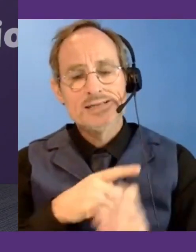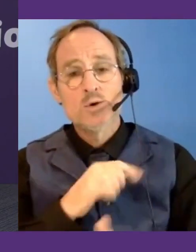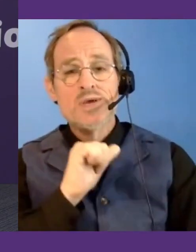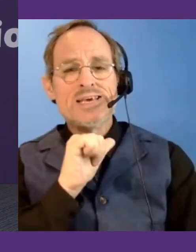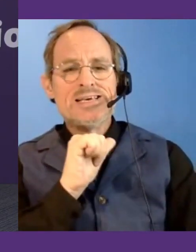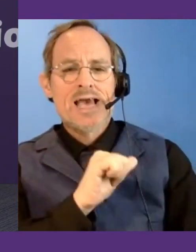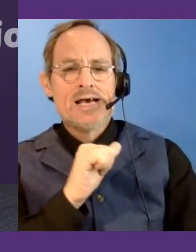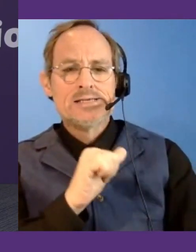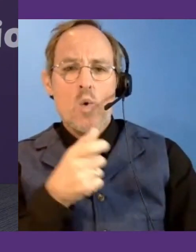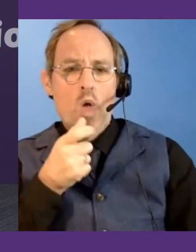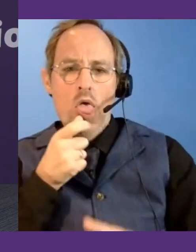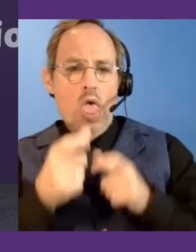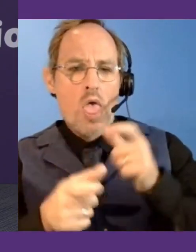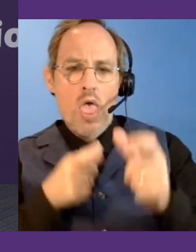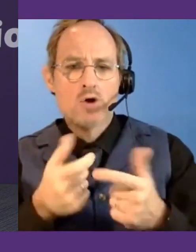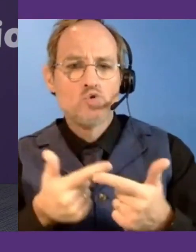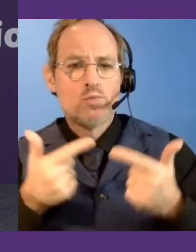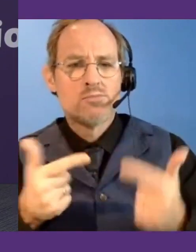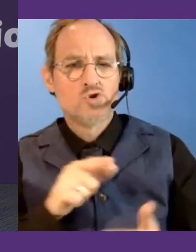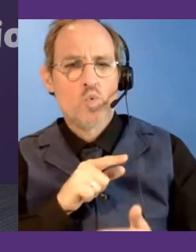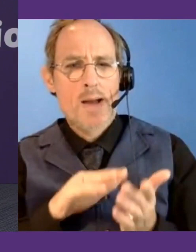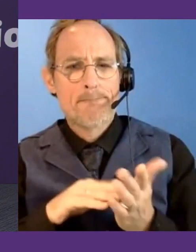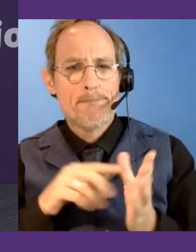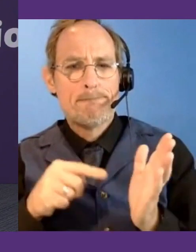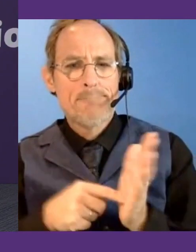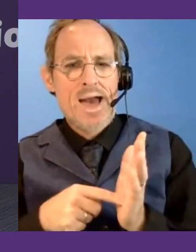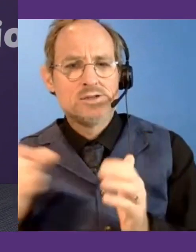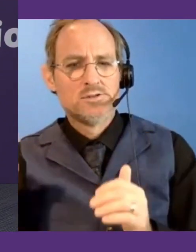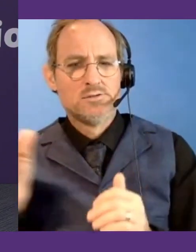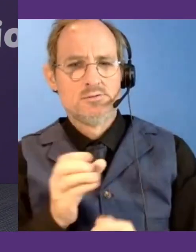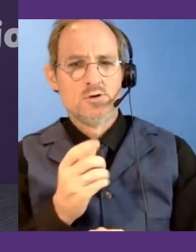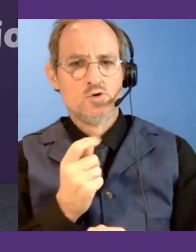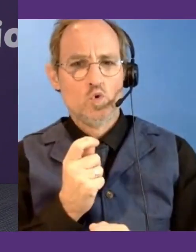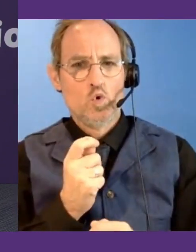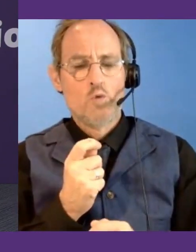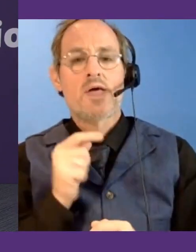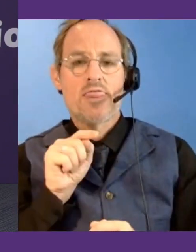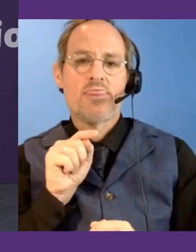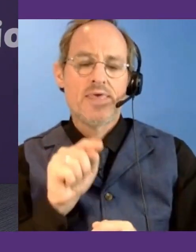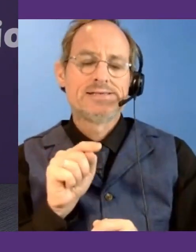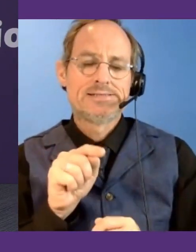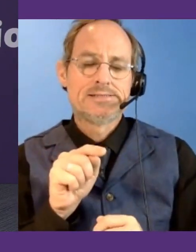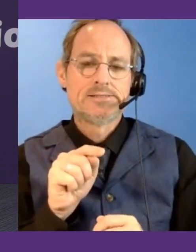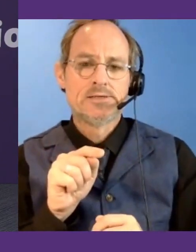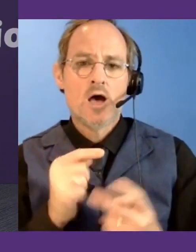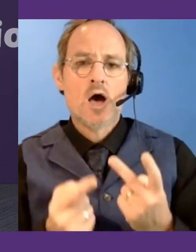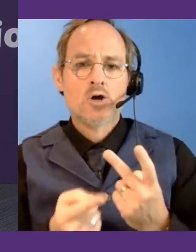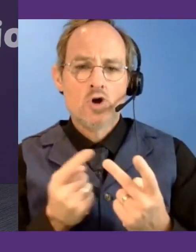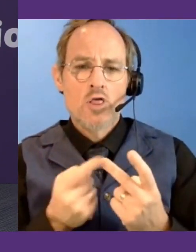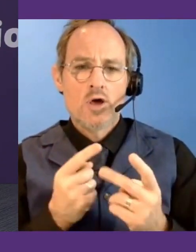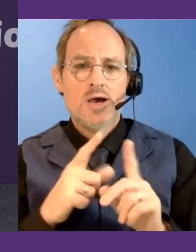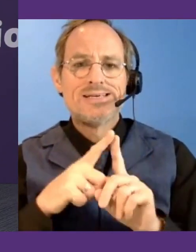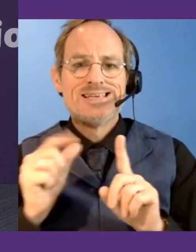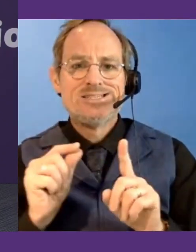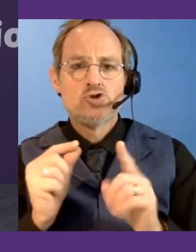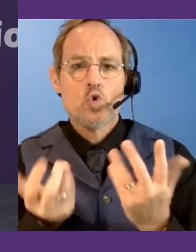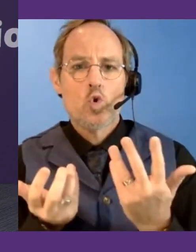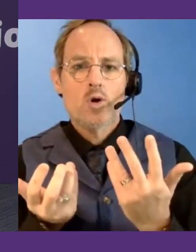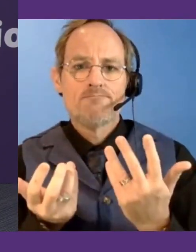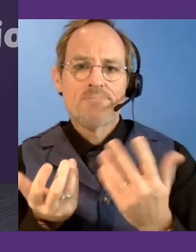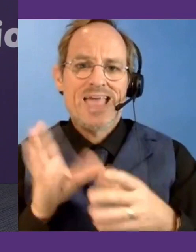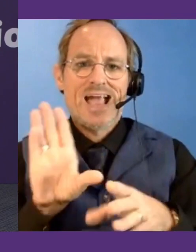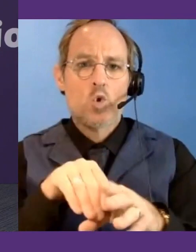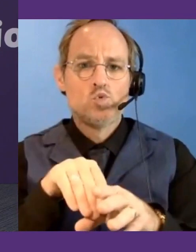Lenovo's thunder, but yes, this is another digital inclusion project. Again,